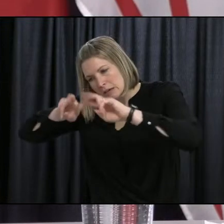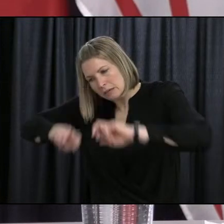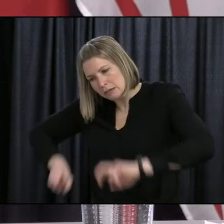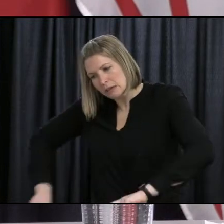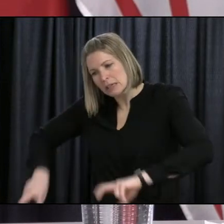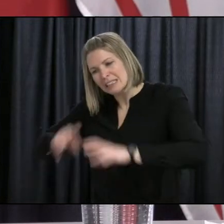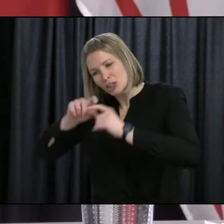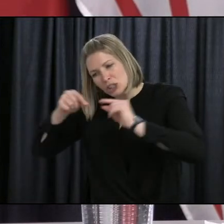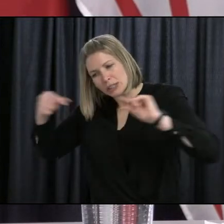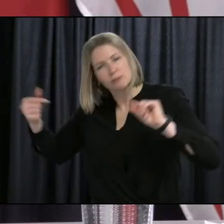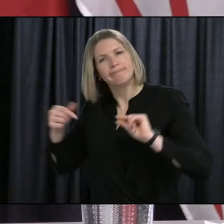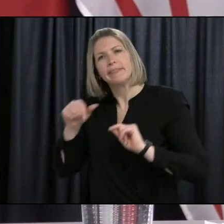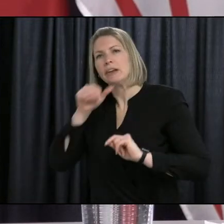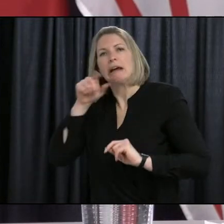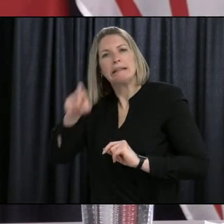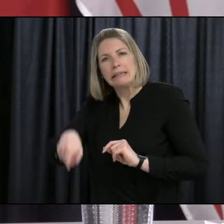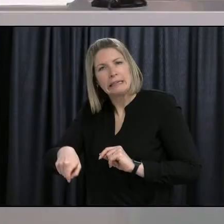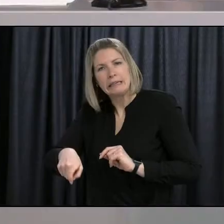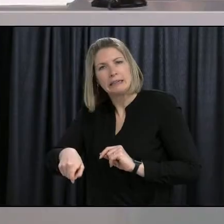epidemiology.